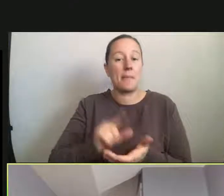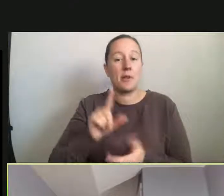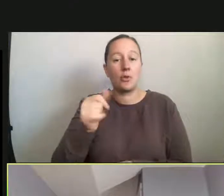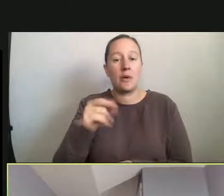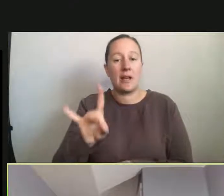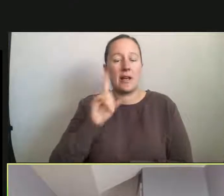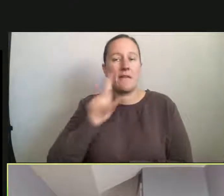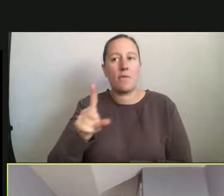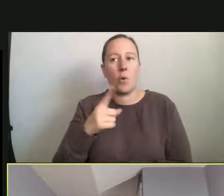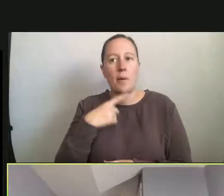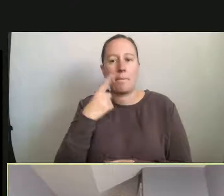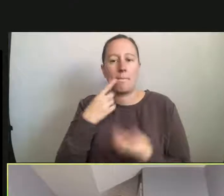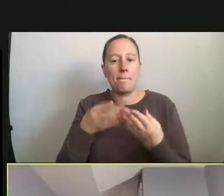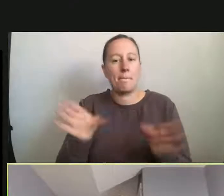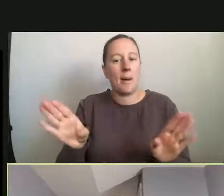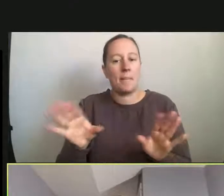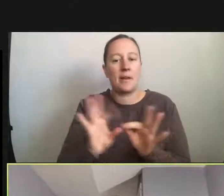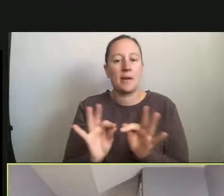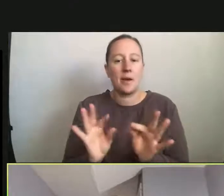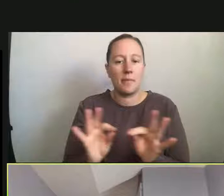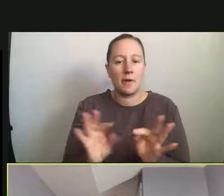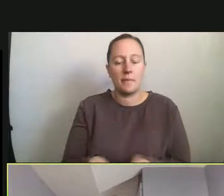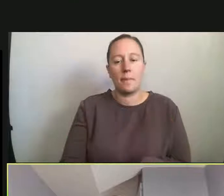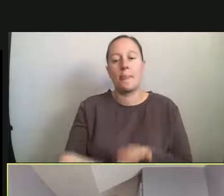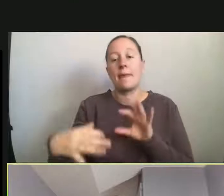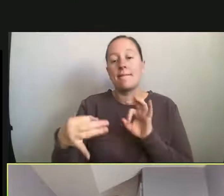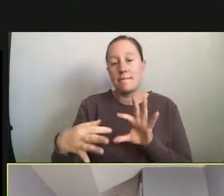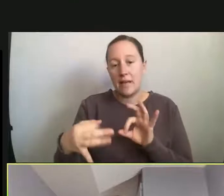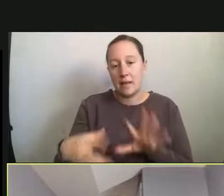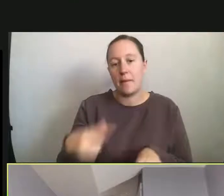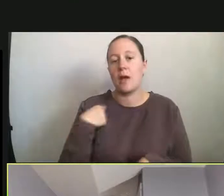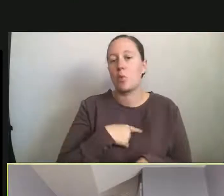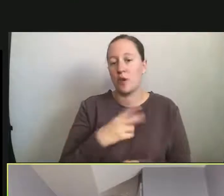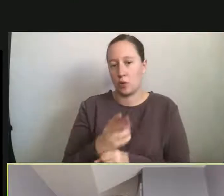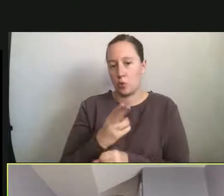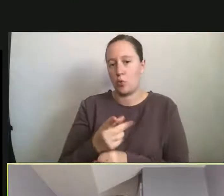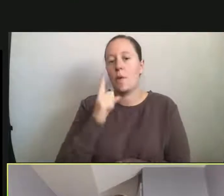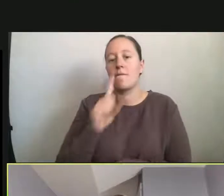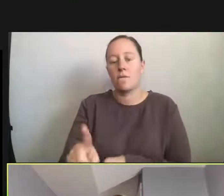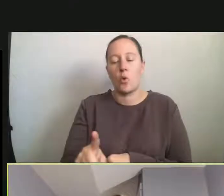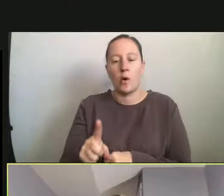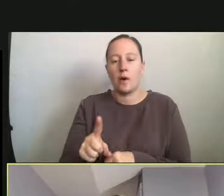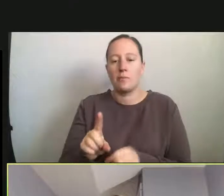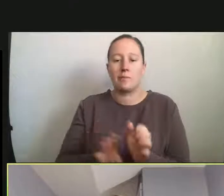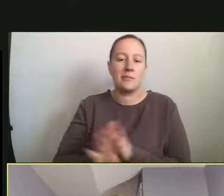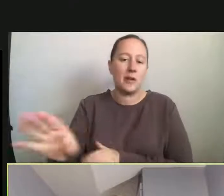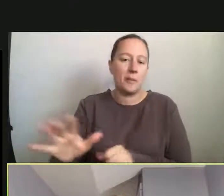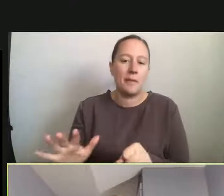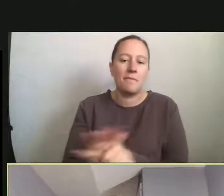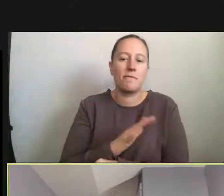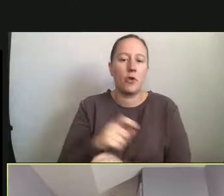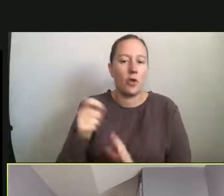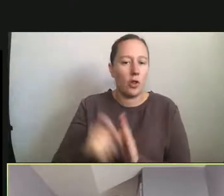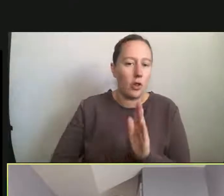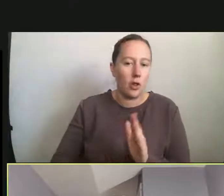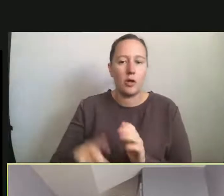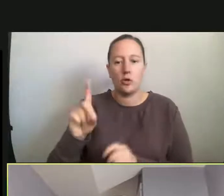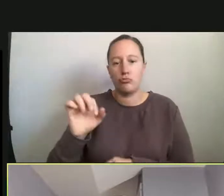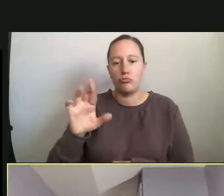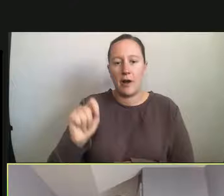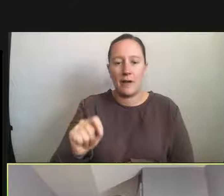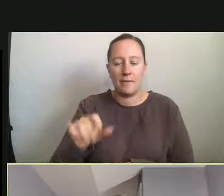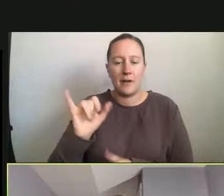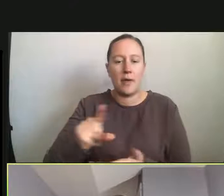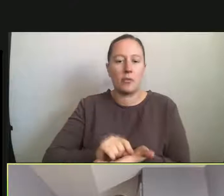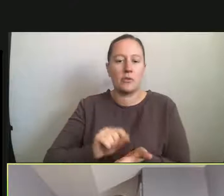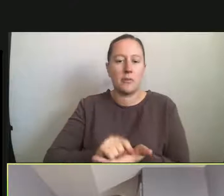comment. And feedback on that RFI was in turn used to develop a full draft of the policy, which was published for public